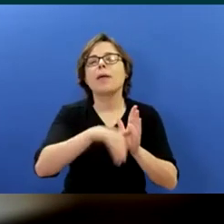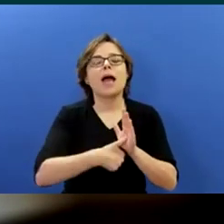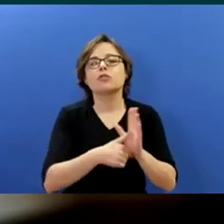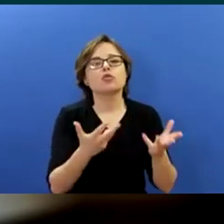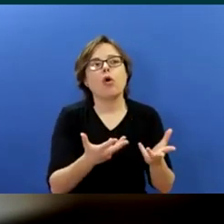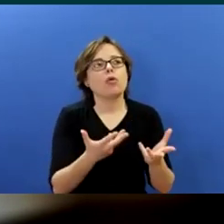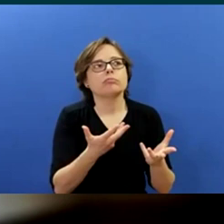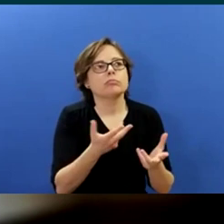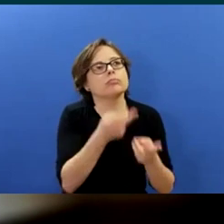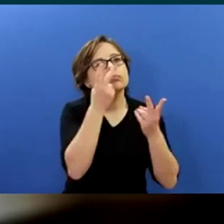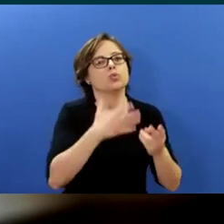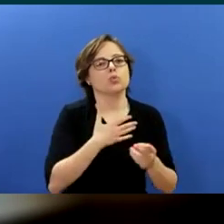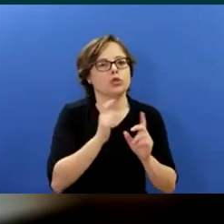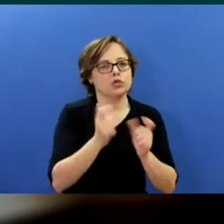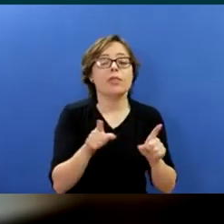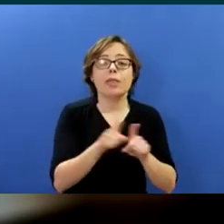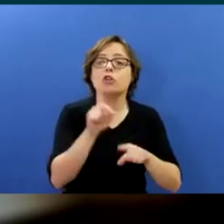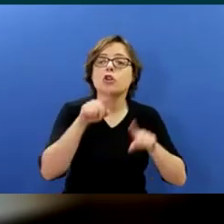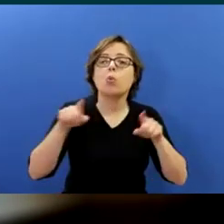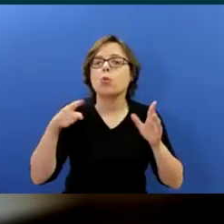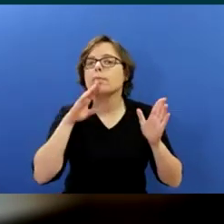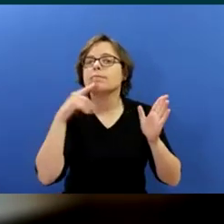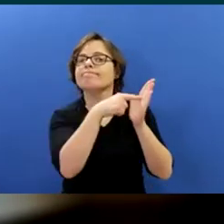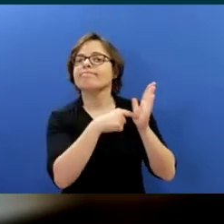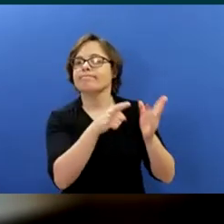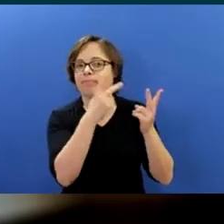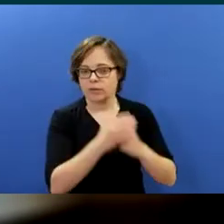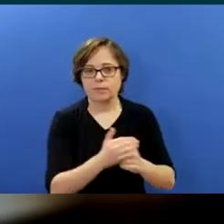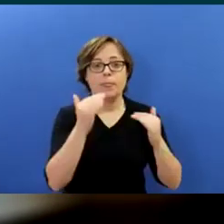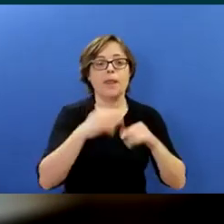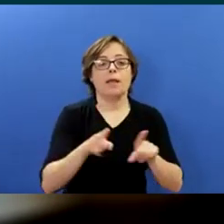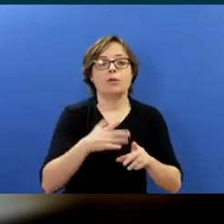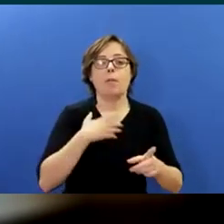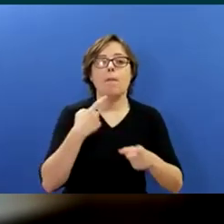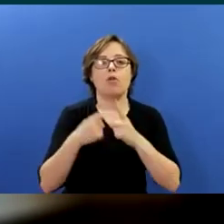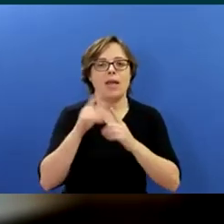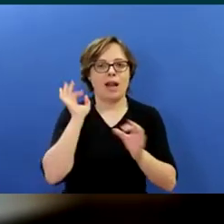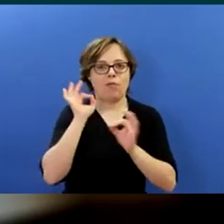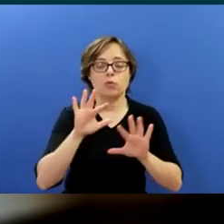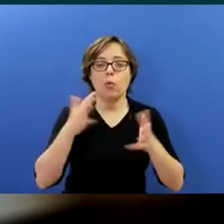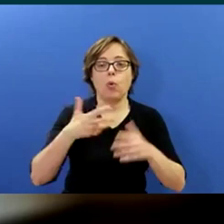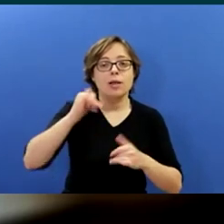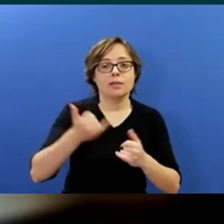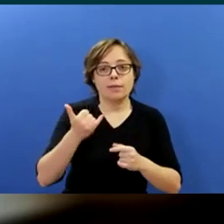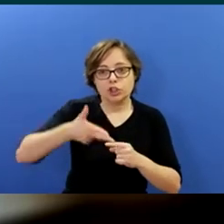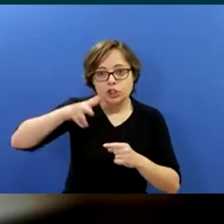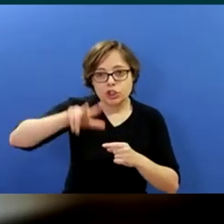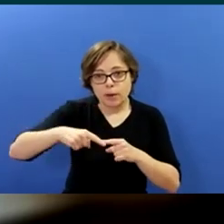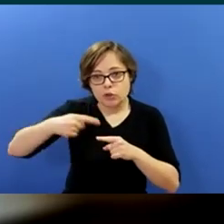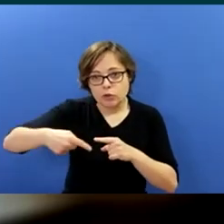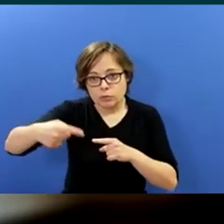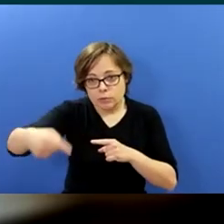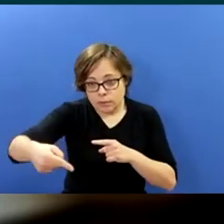have information. We have every 3 months a double page in the local journal